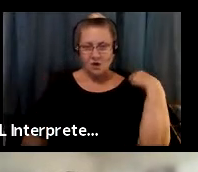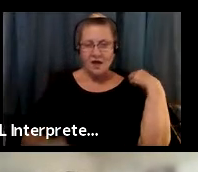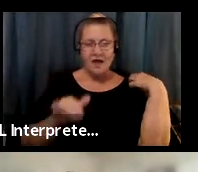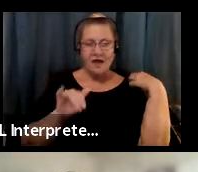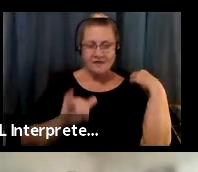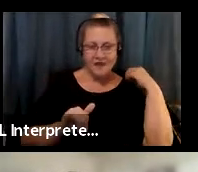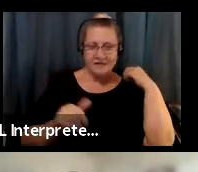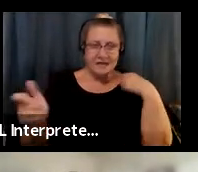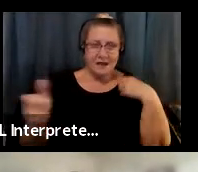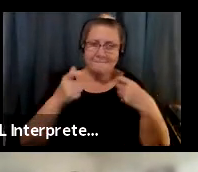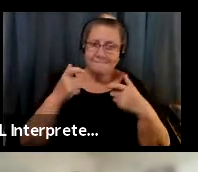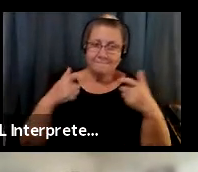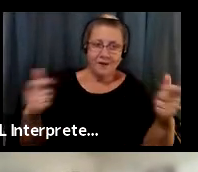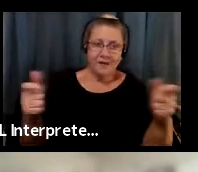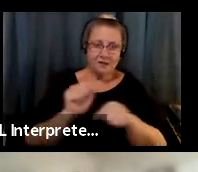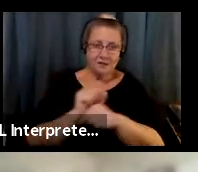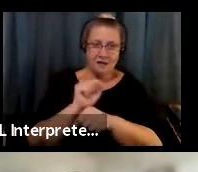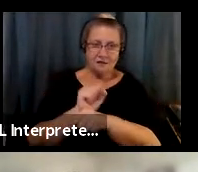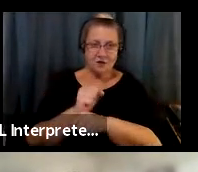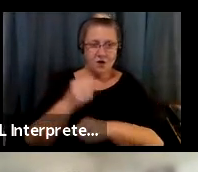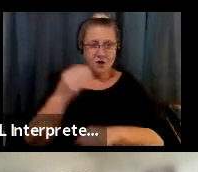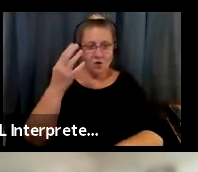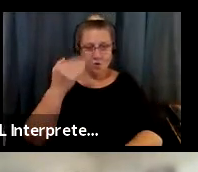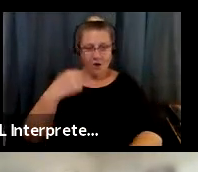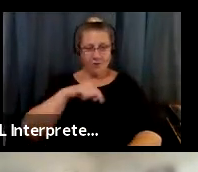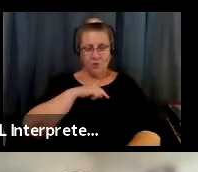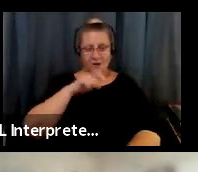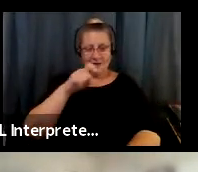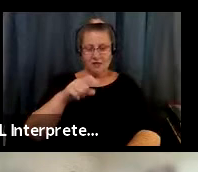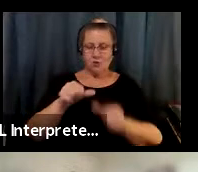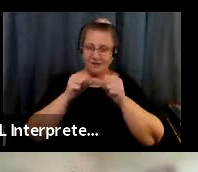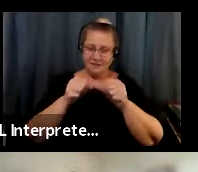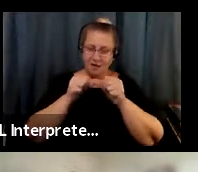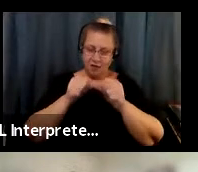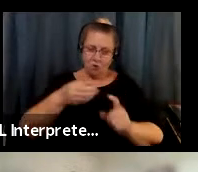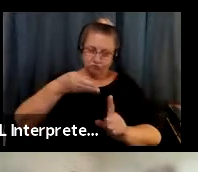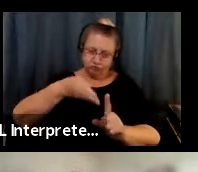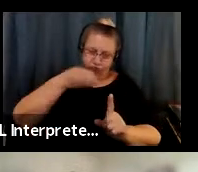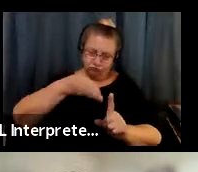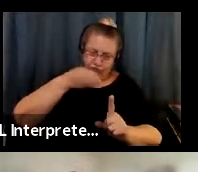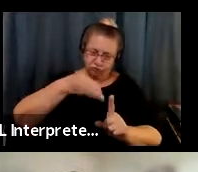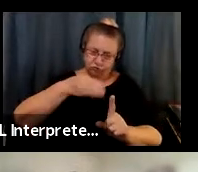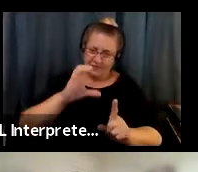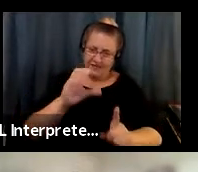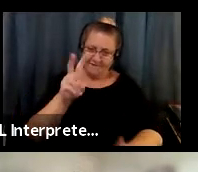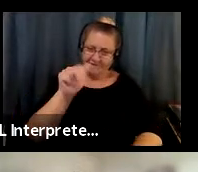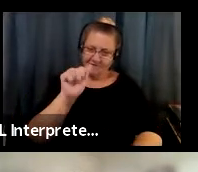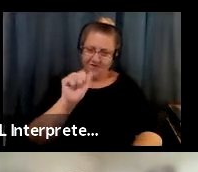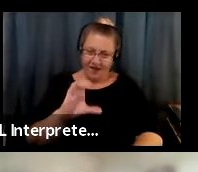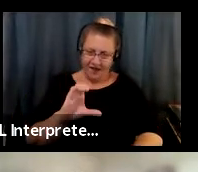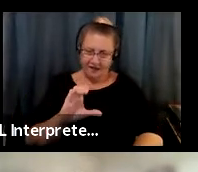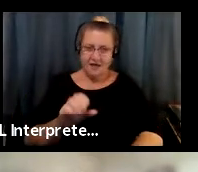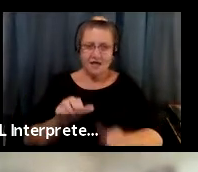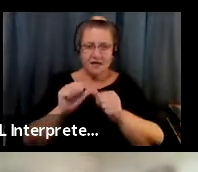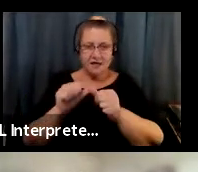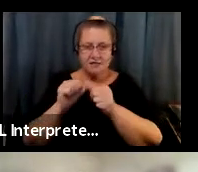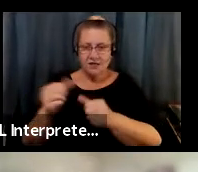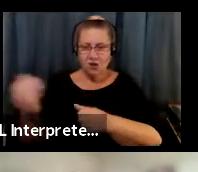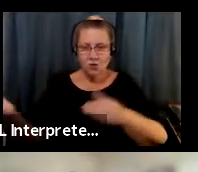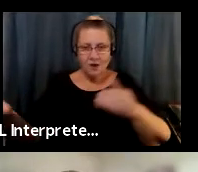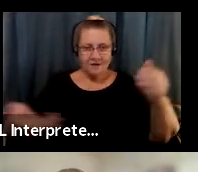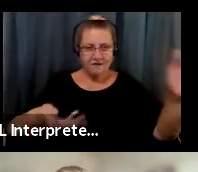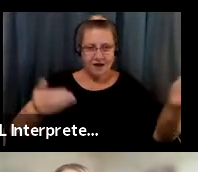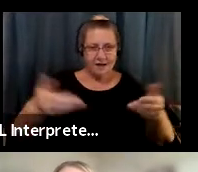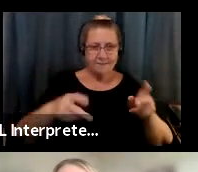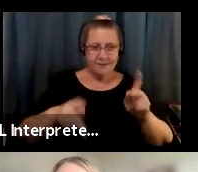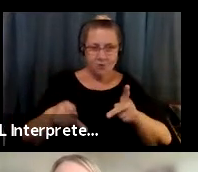big task, which is, quote, why we must keep up the momentum of CVAC, continuing bringing people to the table, investing our